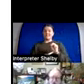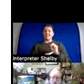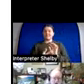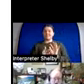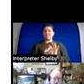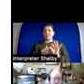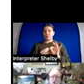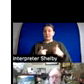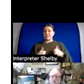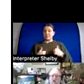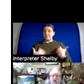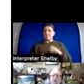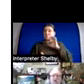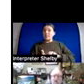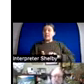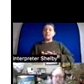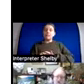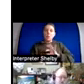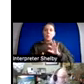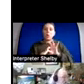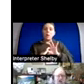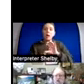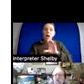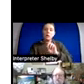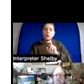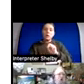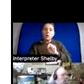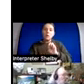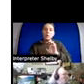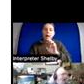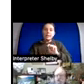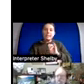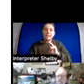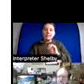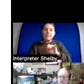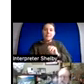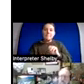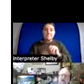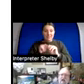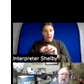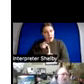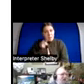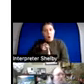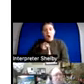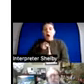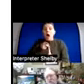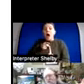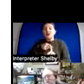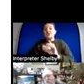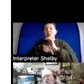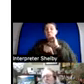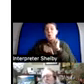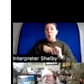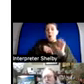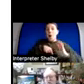at the core of connectivism is the rejection of this old-fashioned picture and the embrace